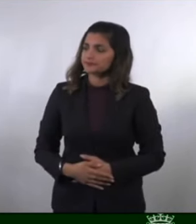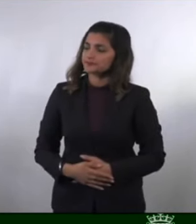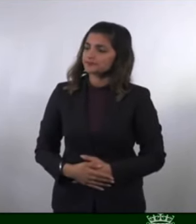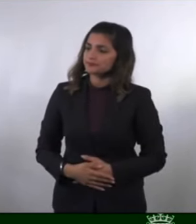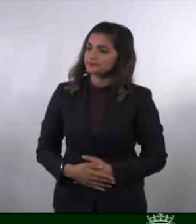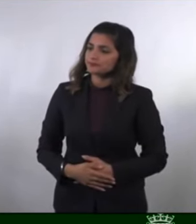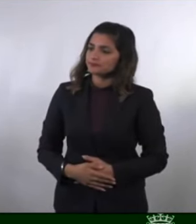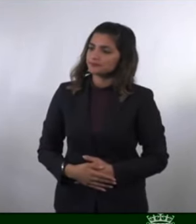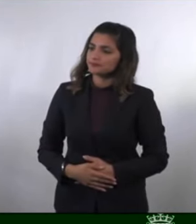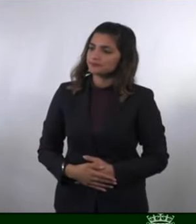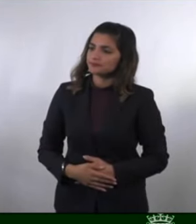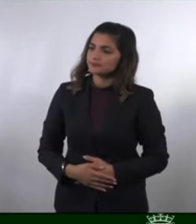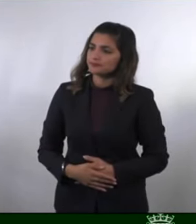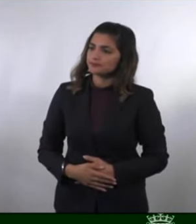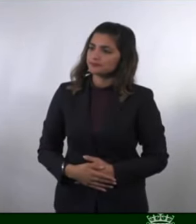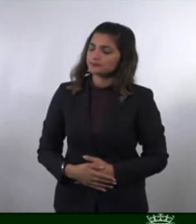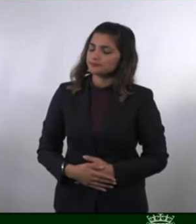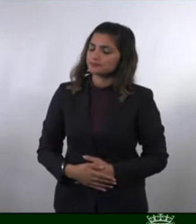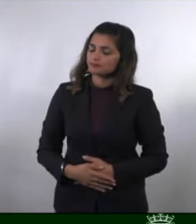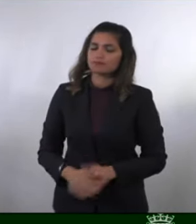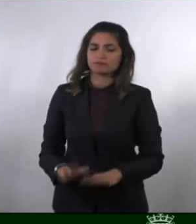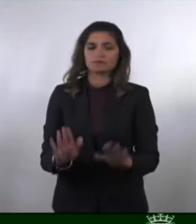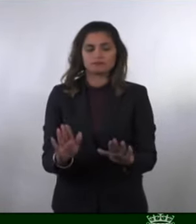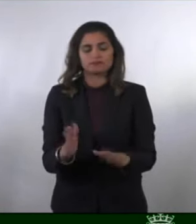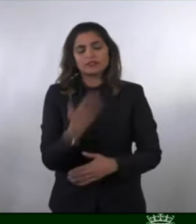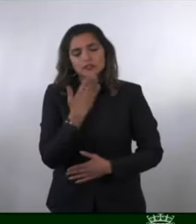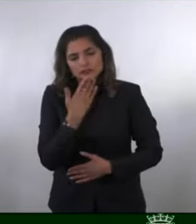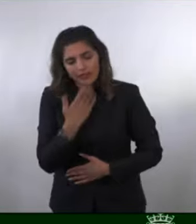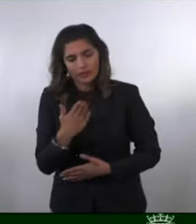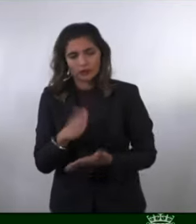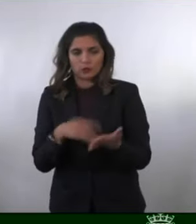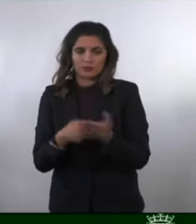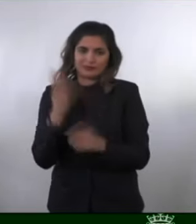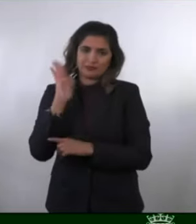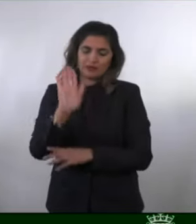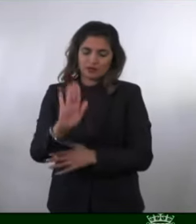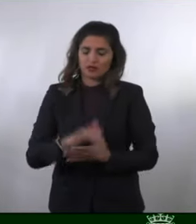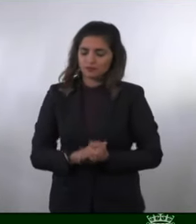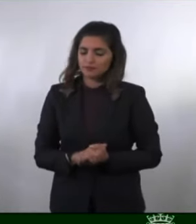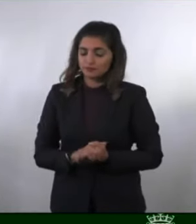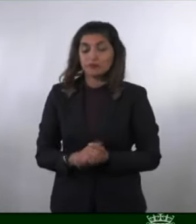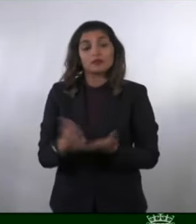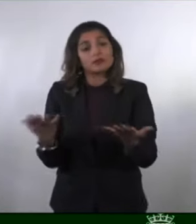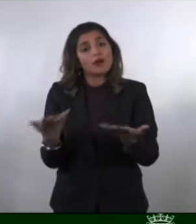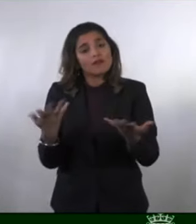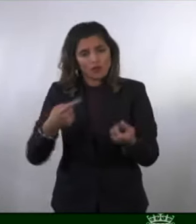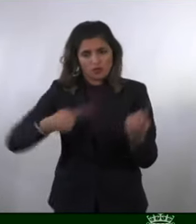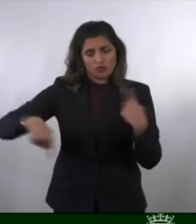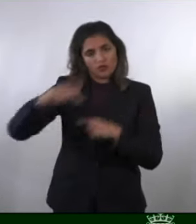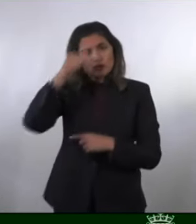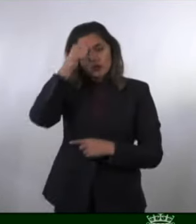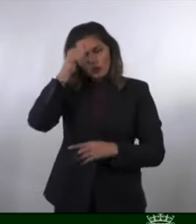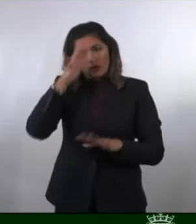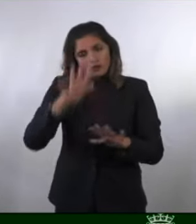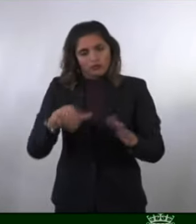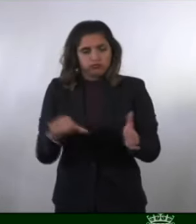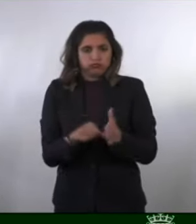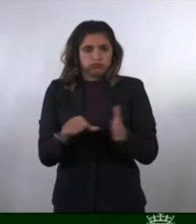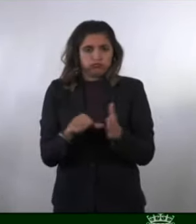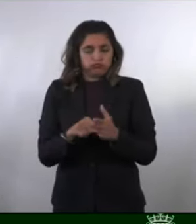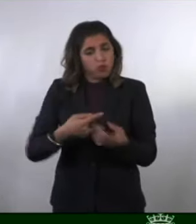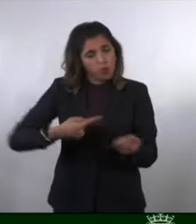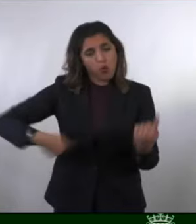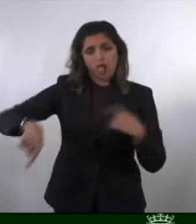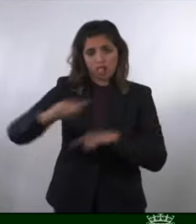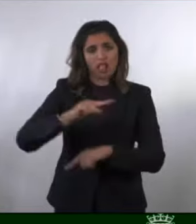And the whole country knows that we are going through very difficult times, but I hope that the news, especially